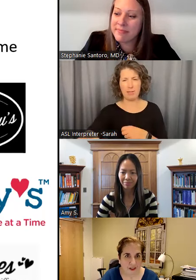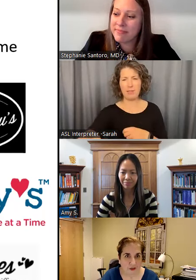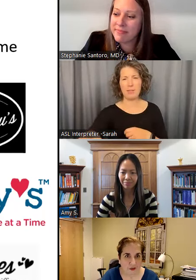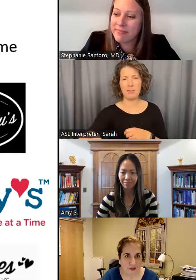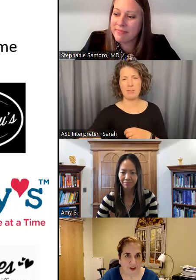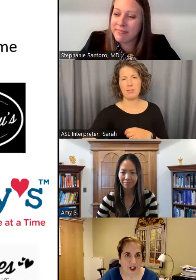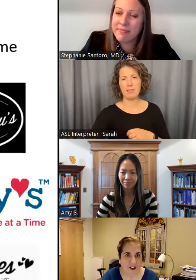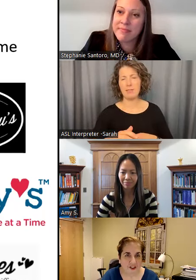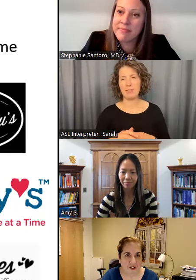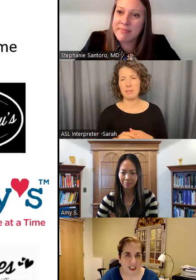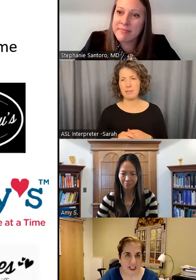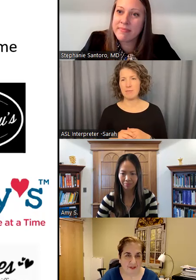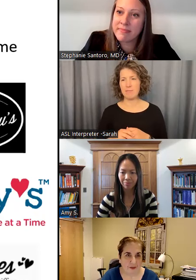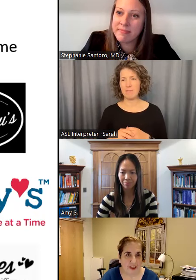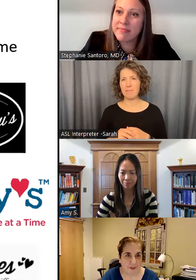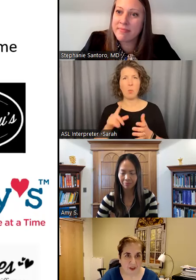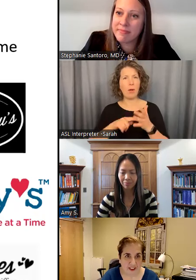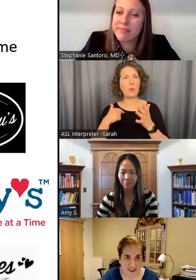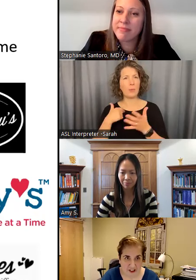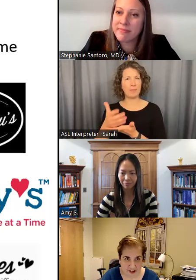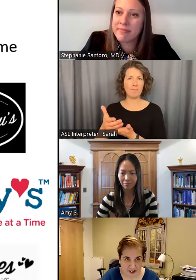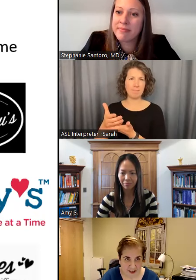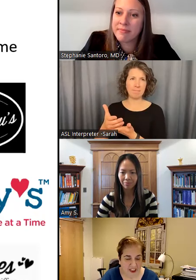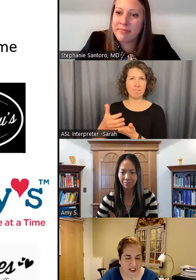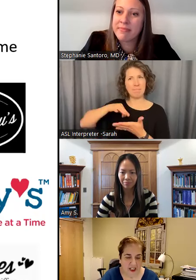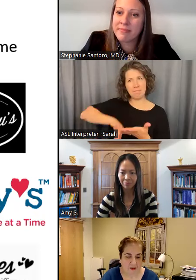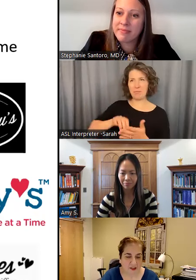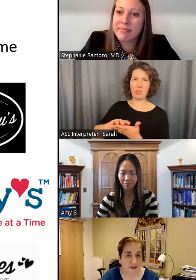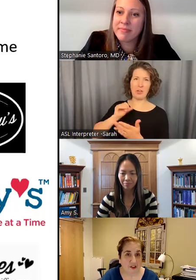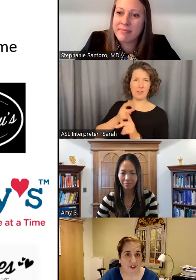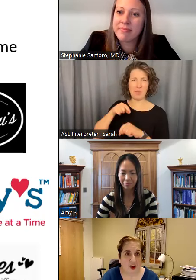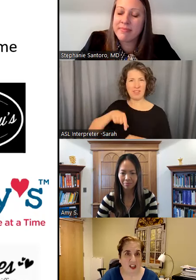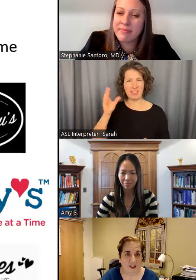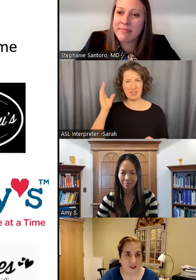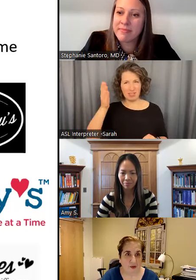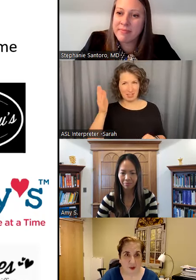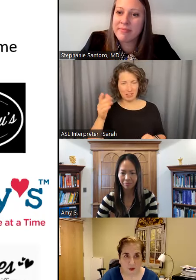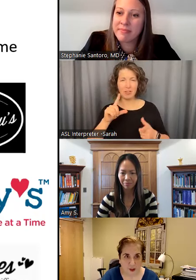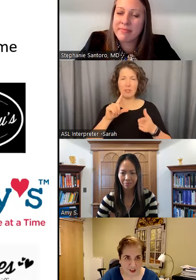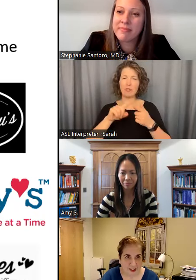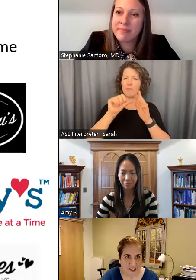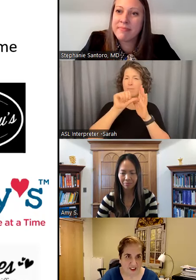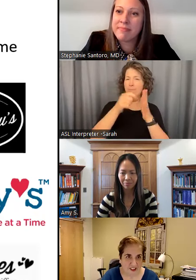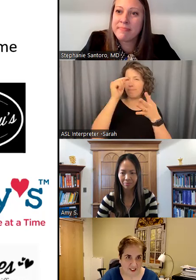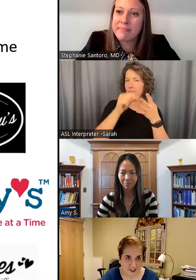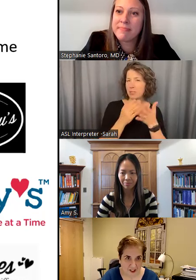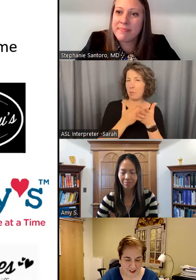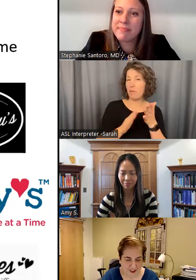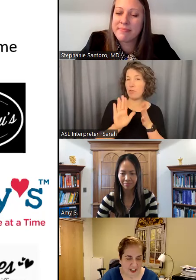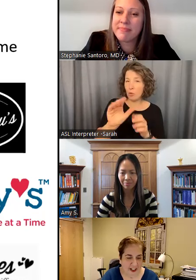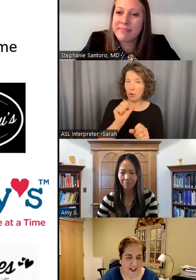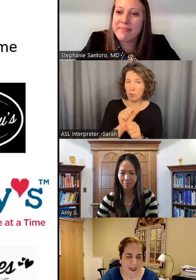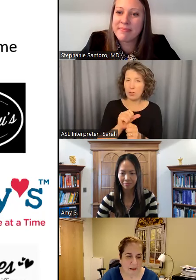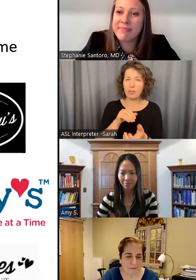what we got today from this presentation. And just to highlight some of your work, Dr.